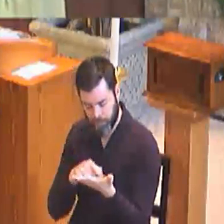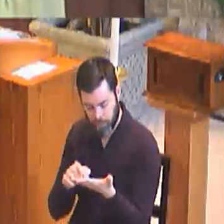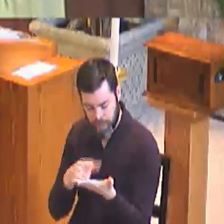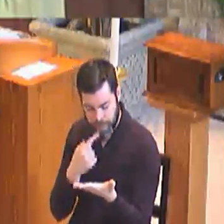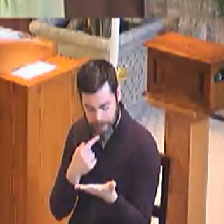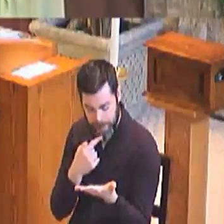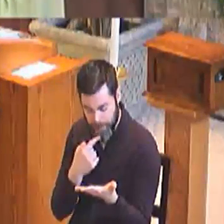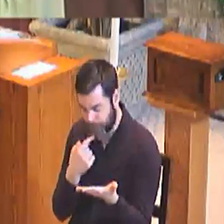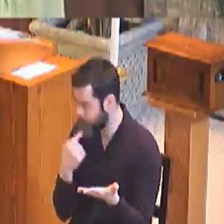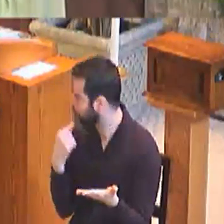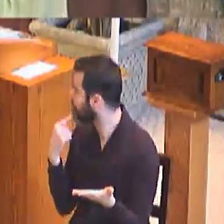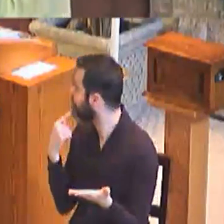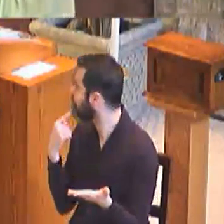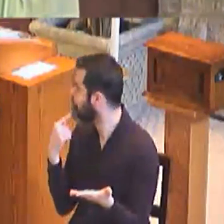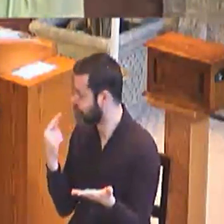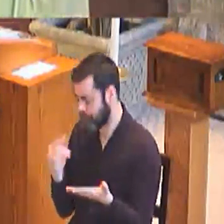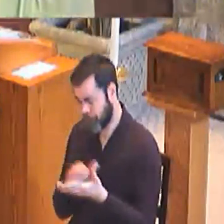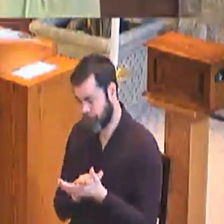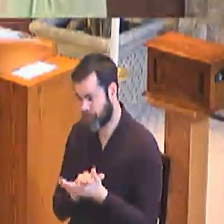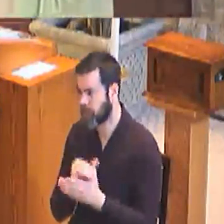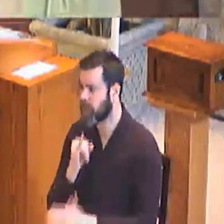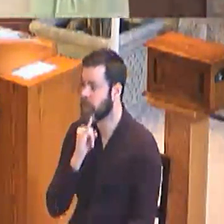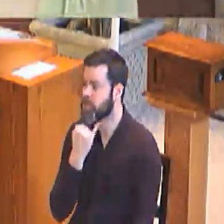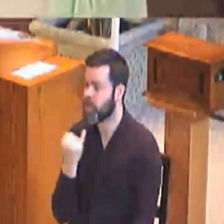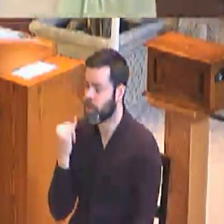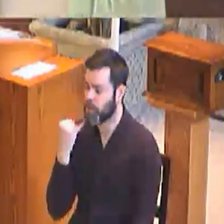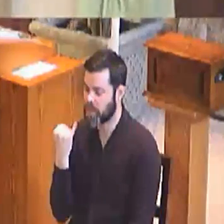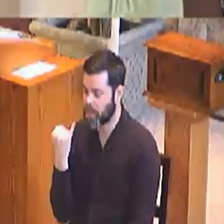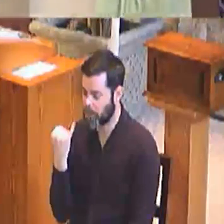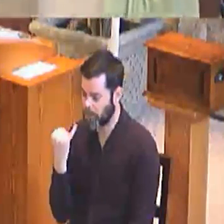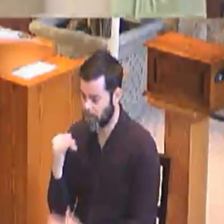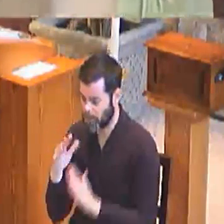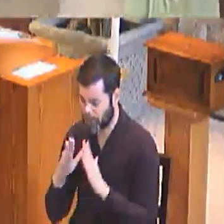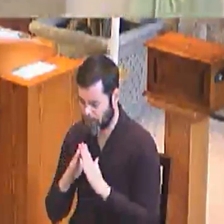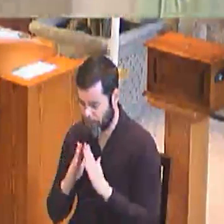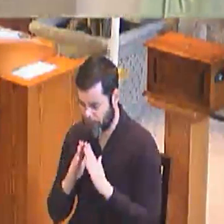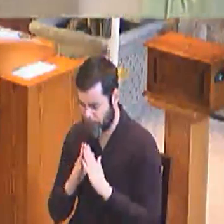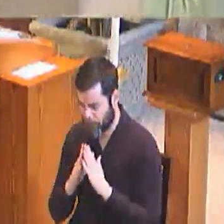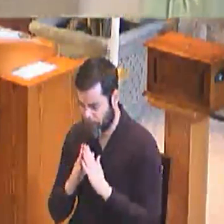He says, Jerusalem,